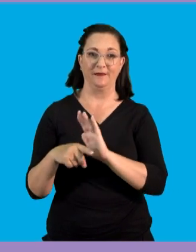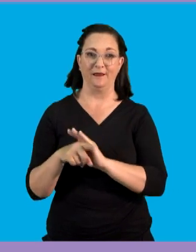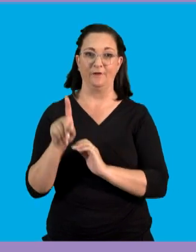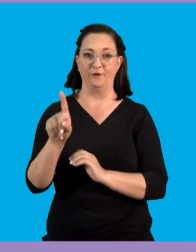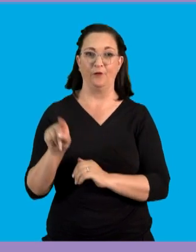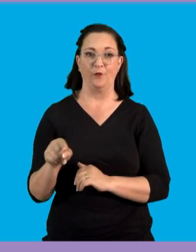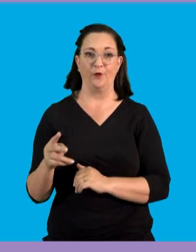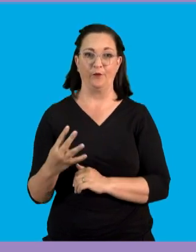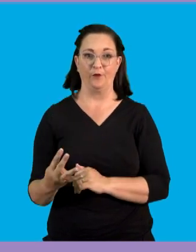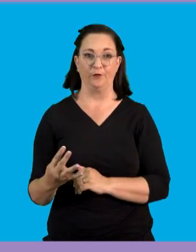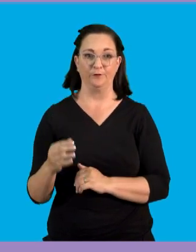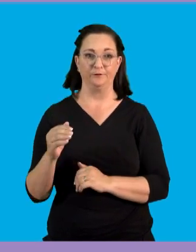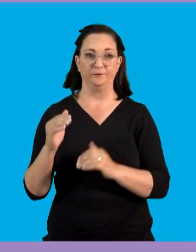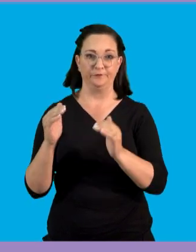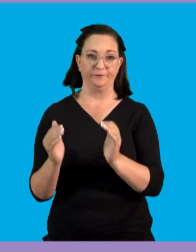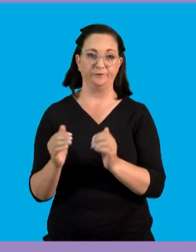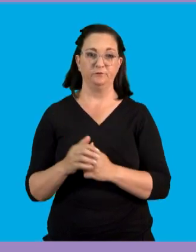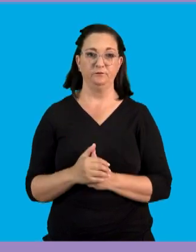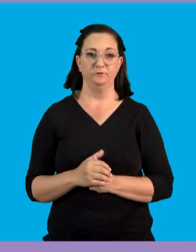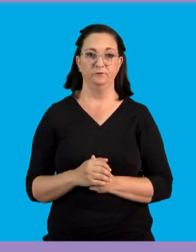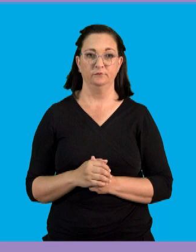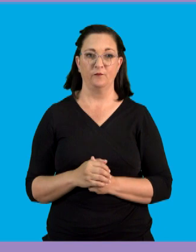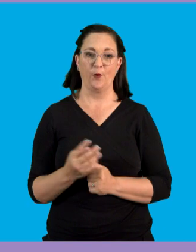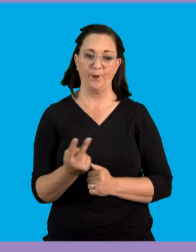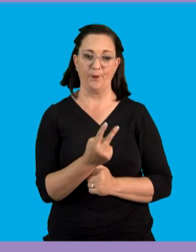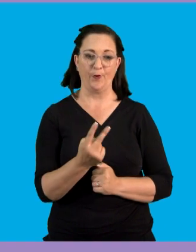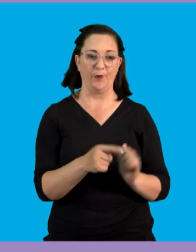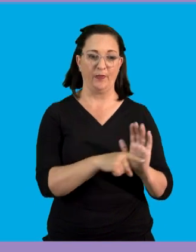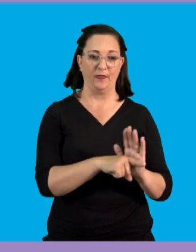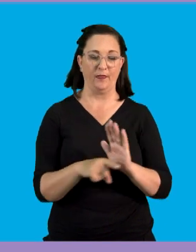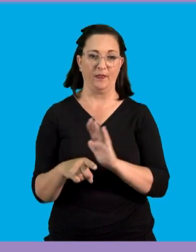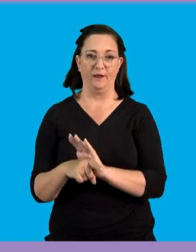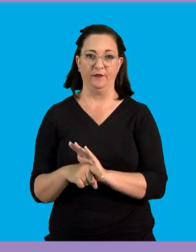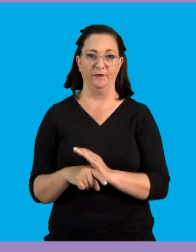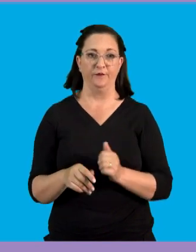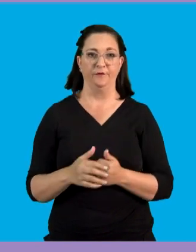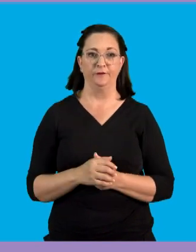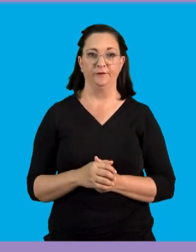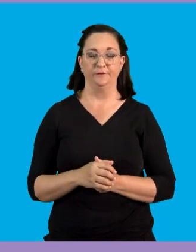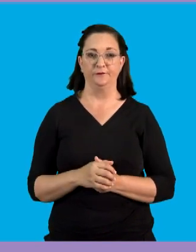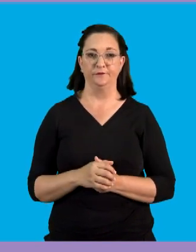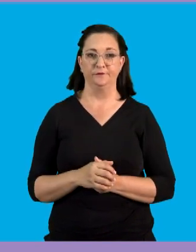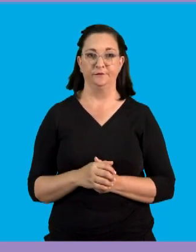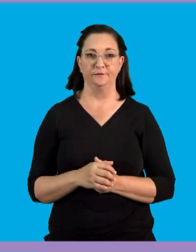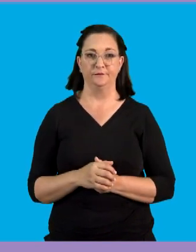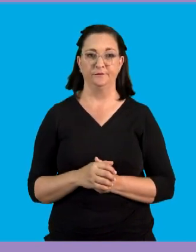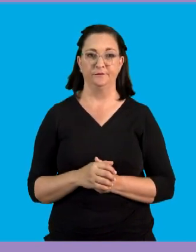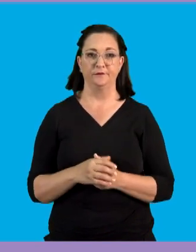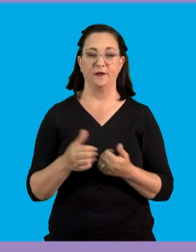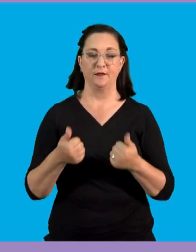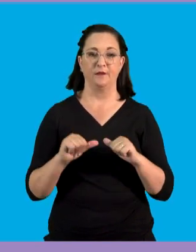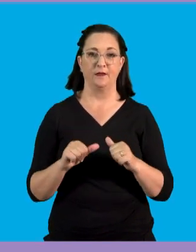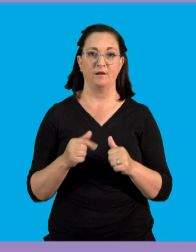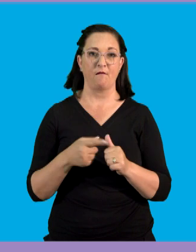a negative 1/4. Now they are both negative because they come from a negative improper